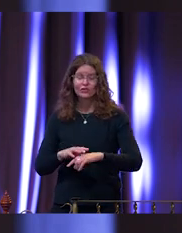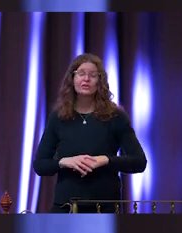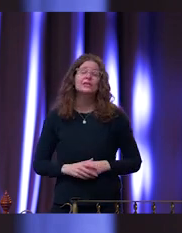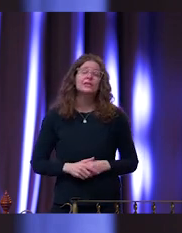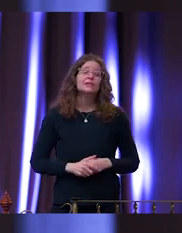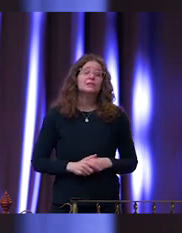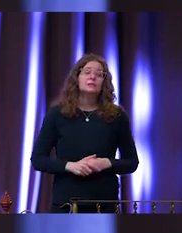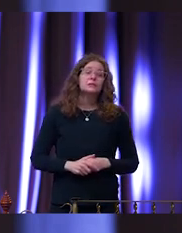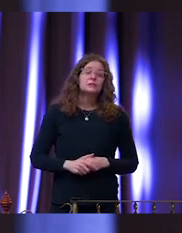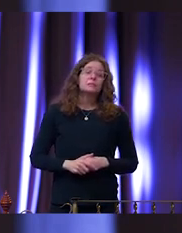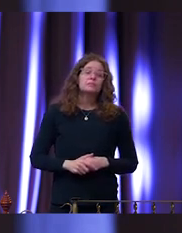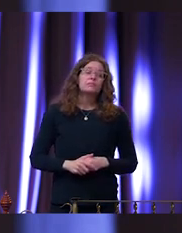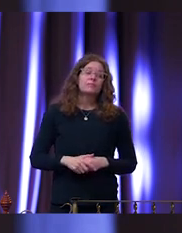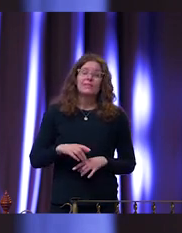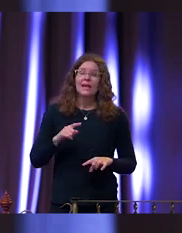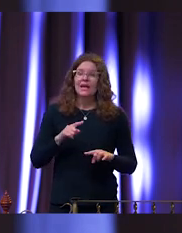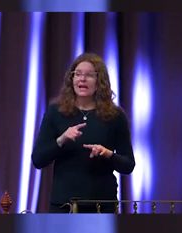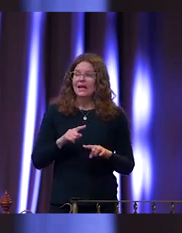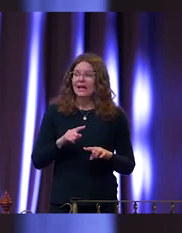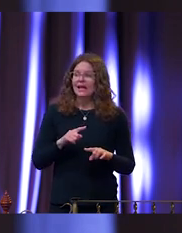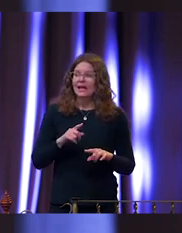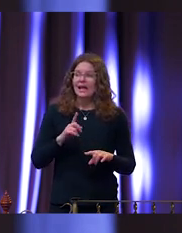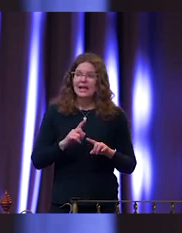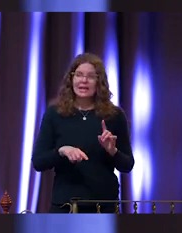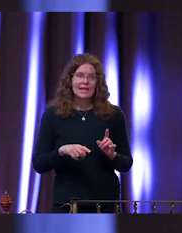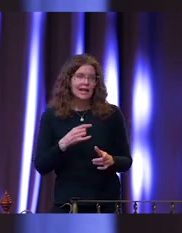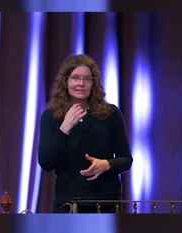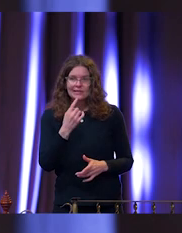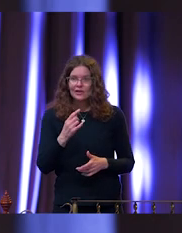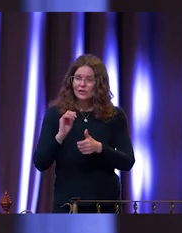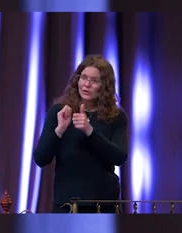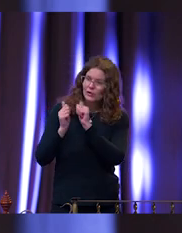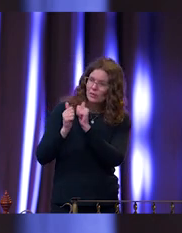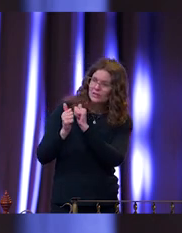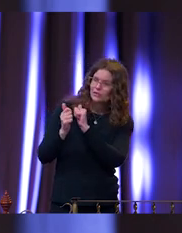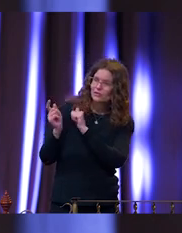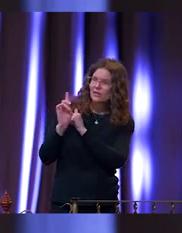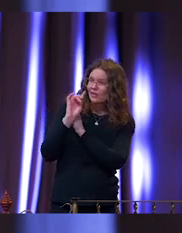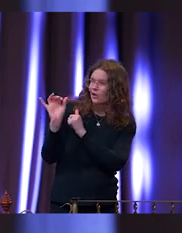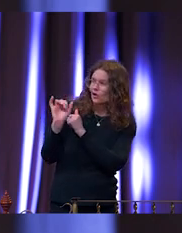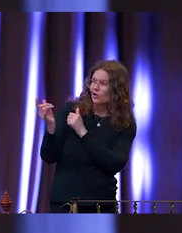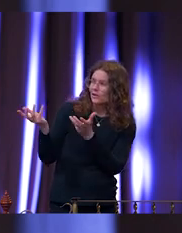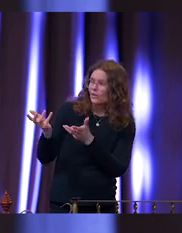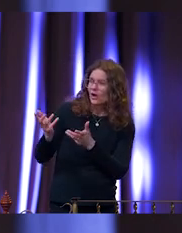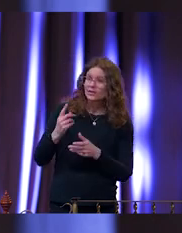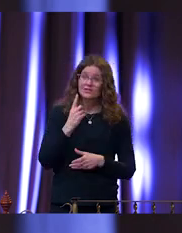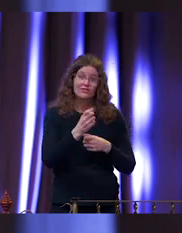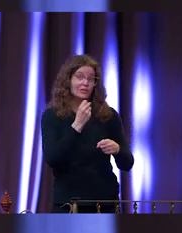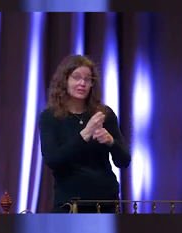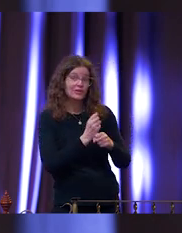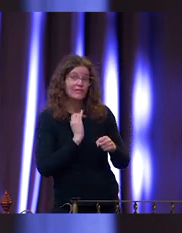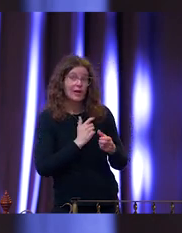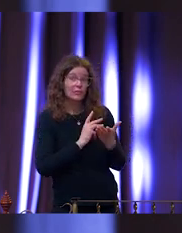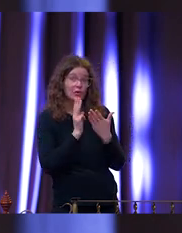necessarily what the competition, quote unquote, looks like. This is the first year of our program. We don't know how many folks